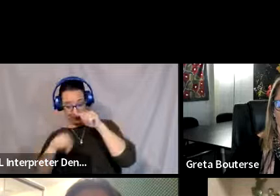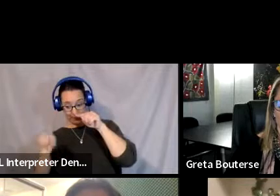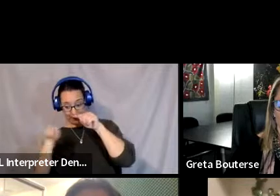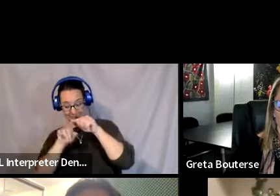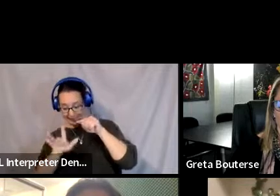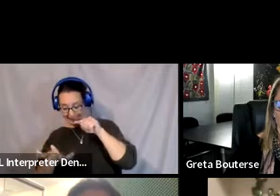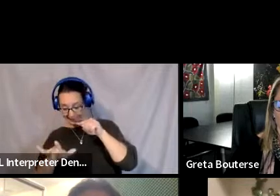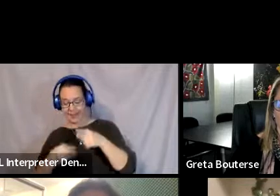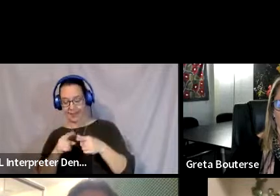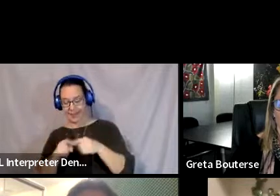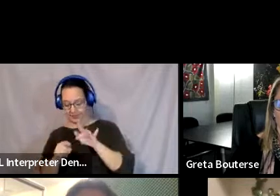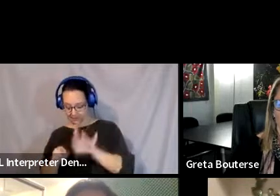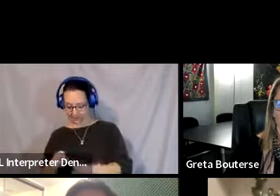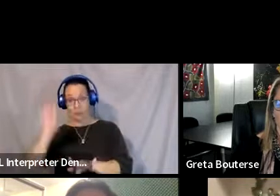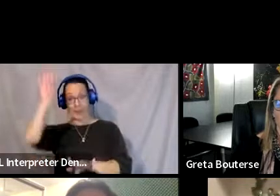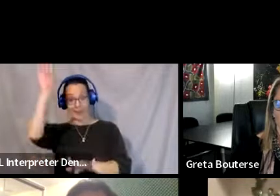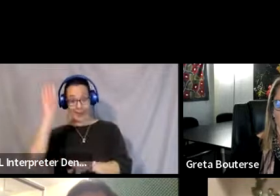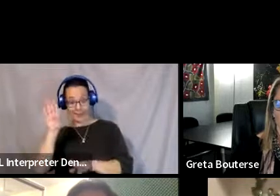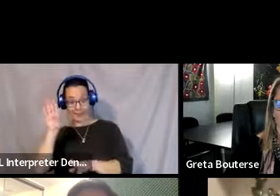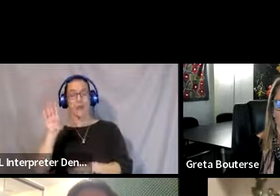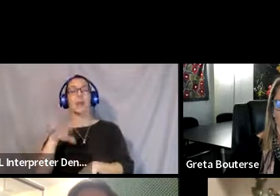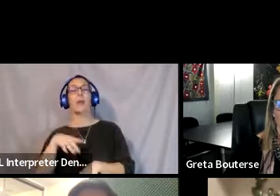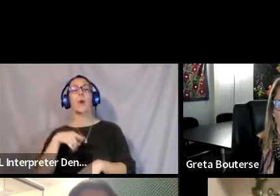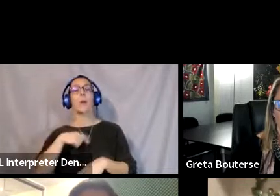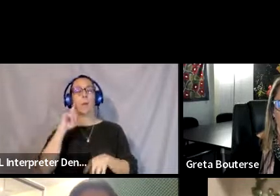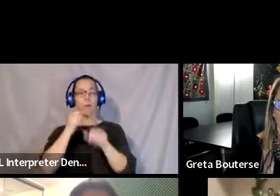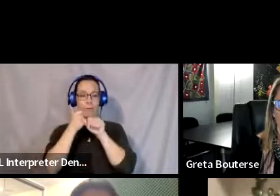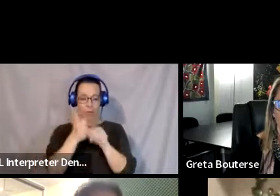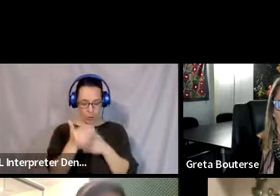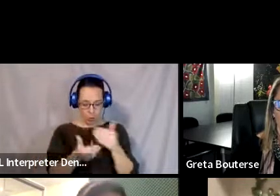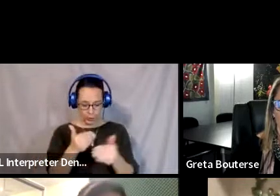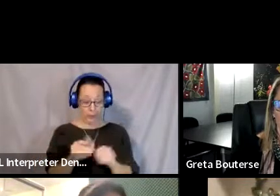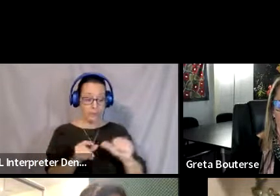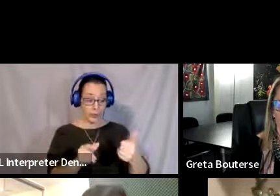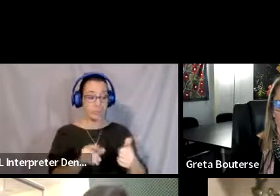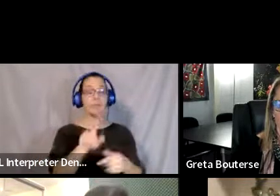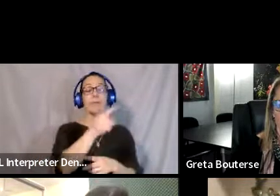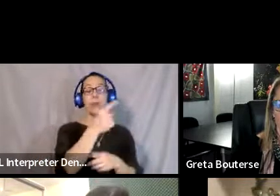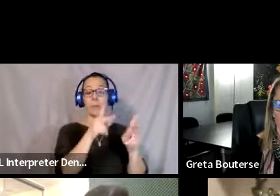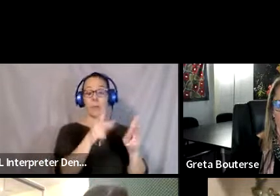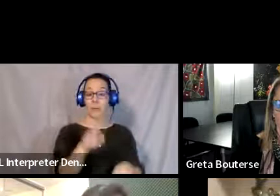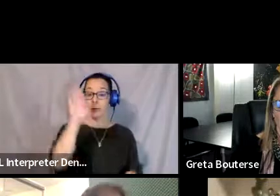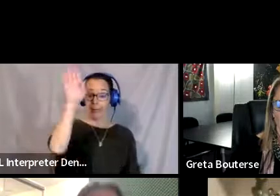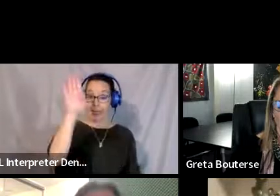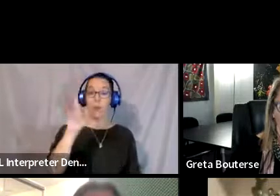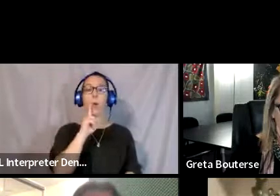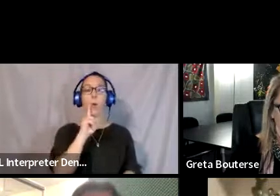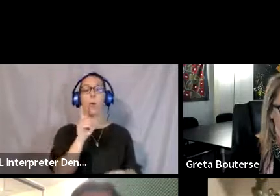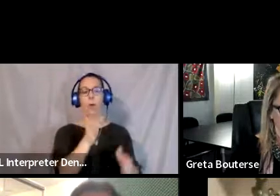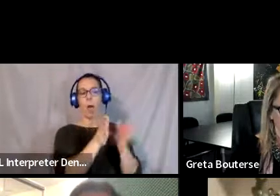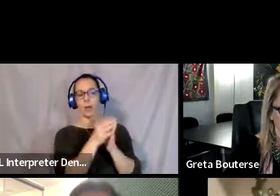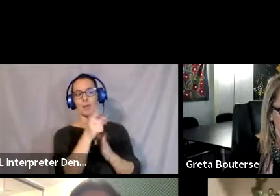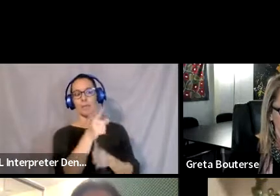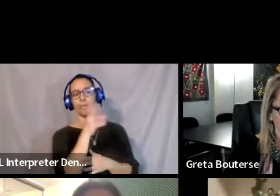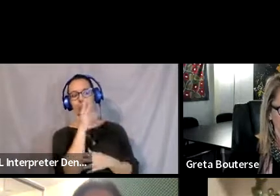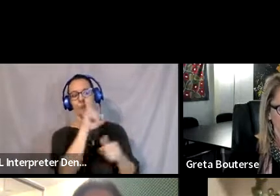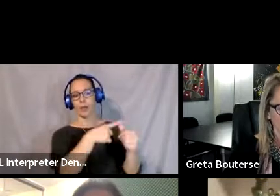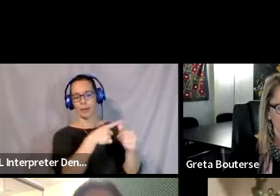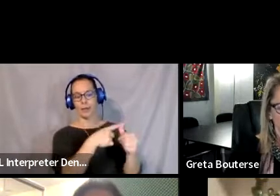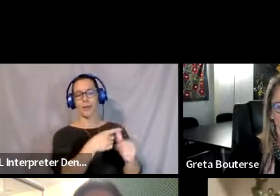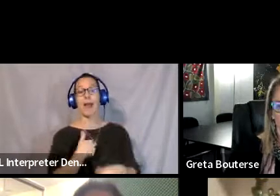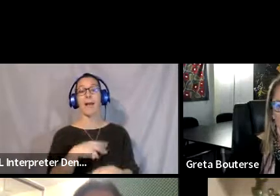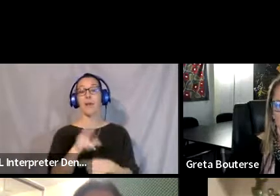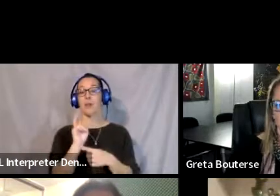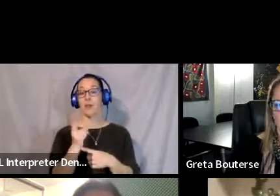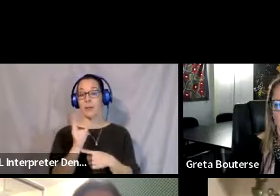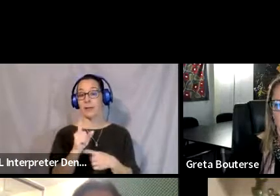Speakers will be called in the order that their hand was raised. Each speaker will have up to 2 minutes for their question or comment. Each speaker is limited